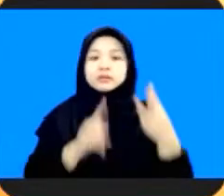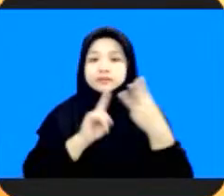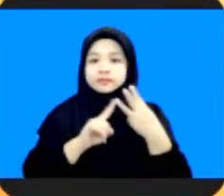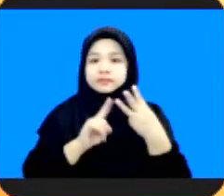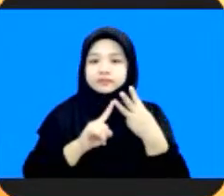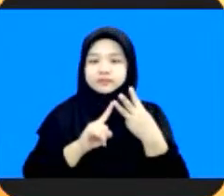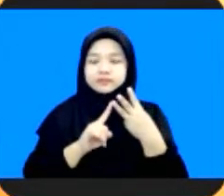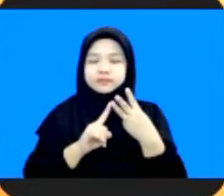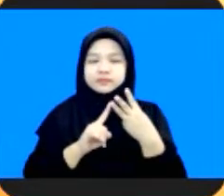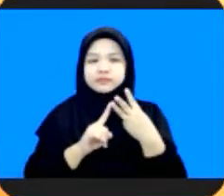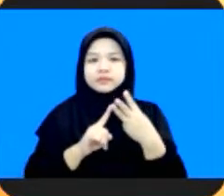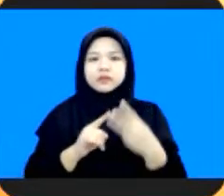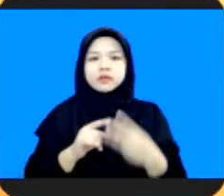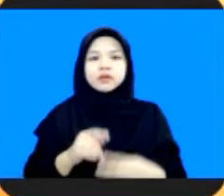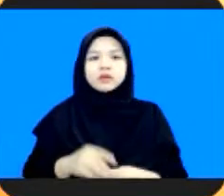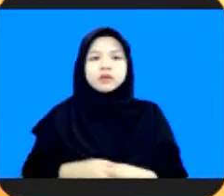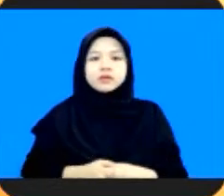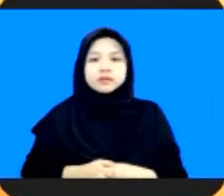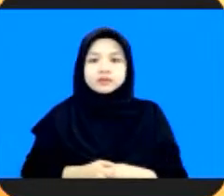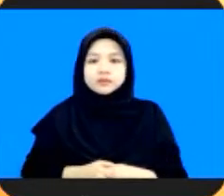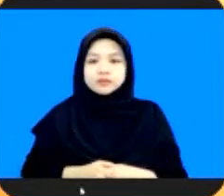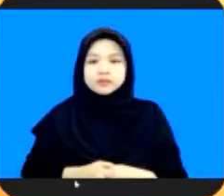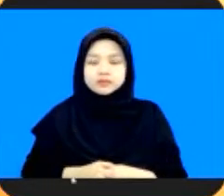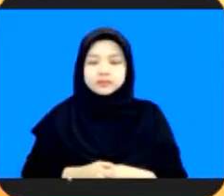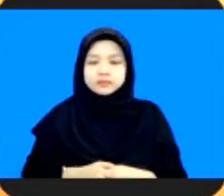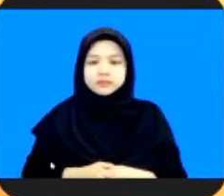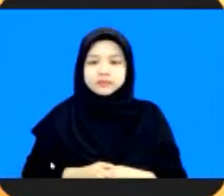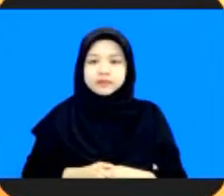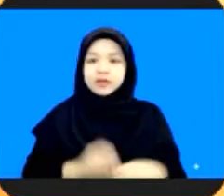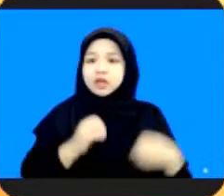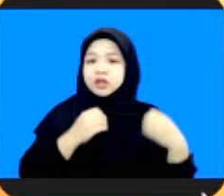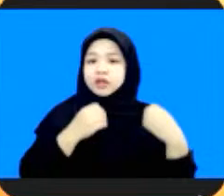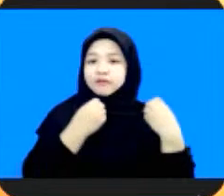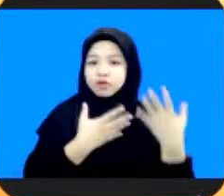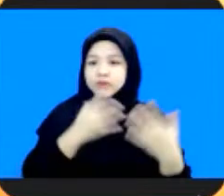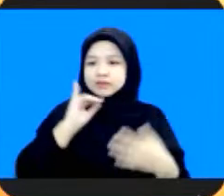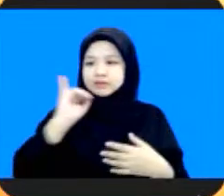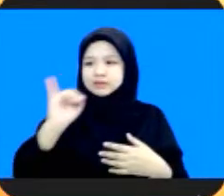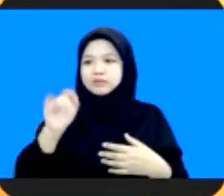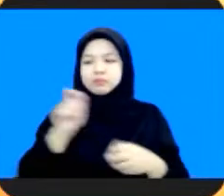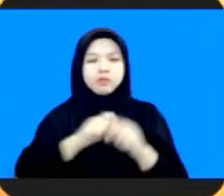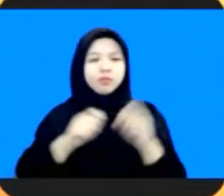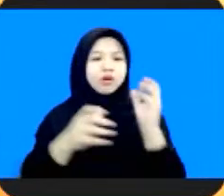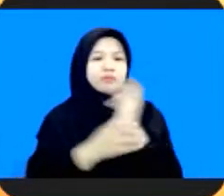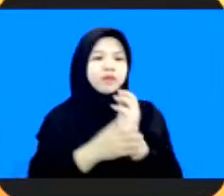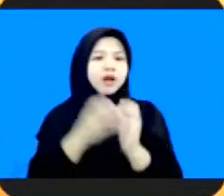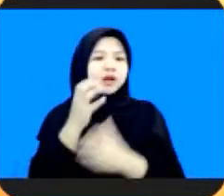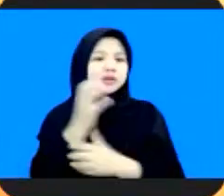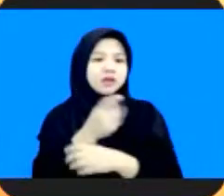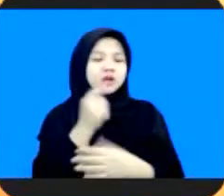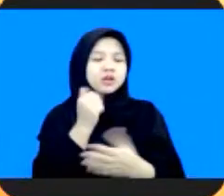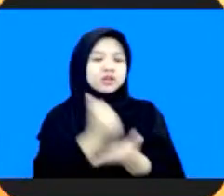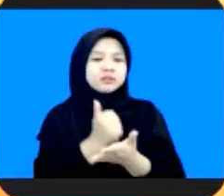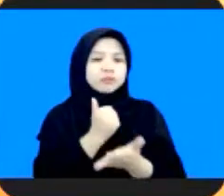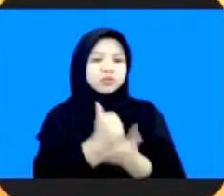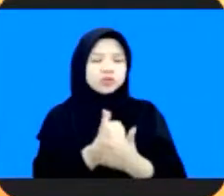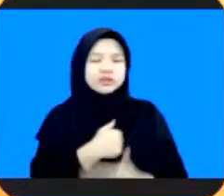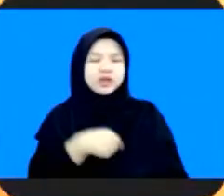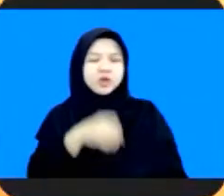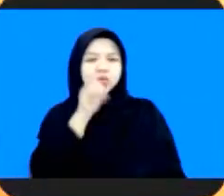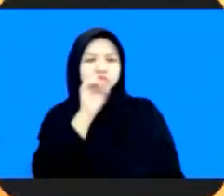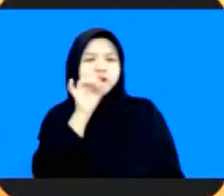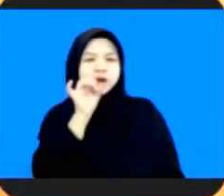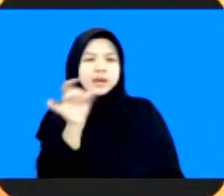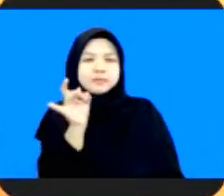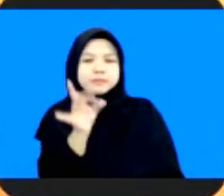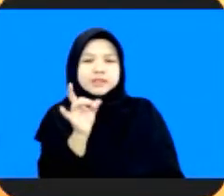chunk of harmful disinformation is really hate speech against minority. There are a